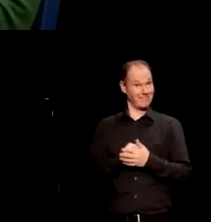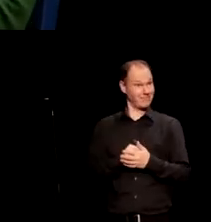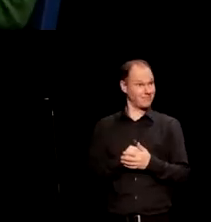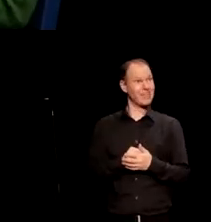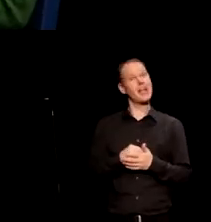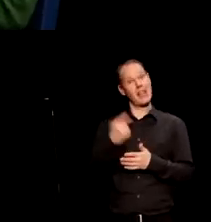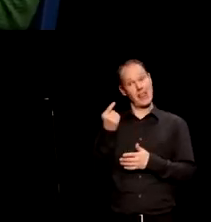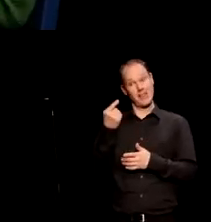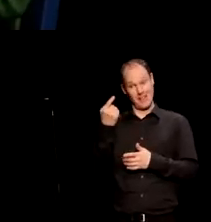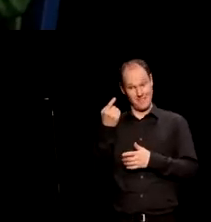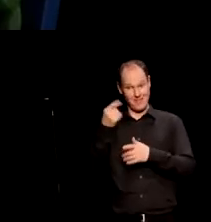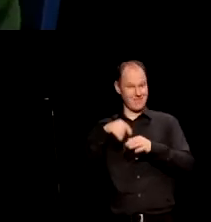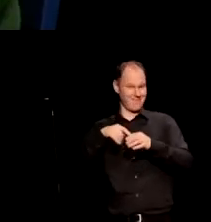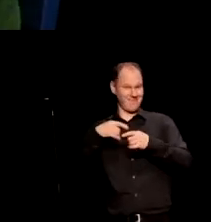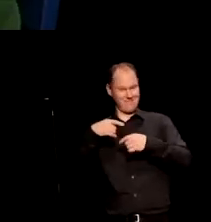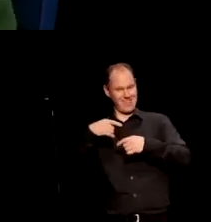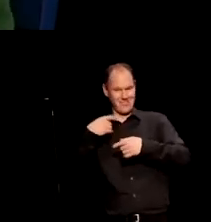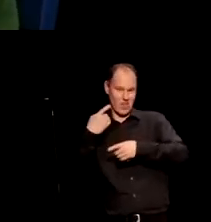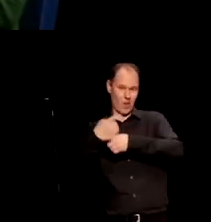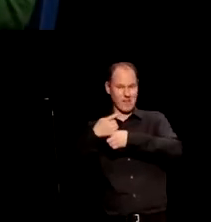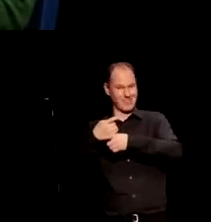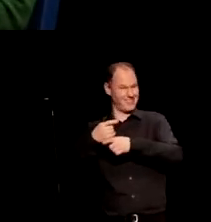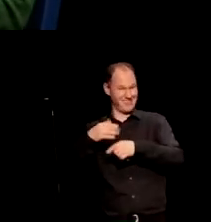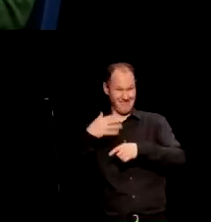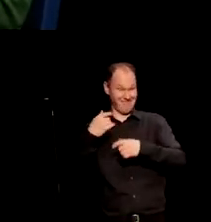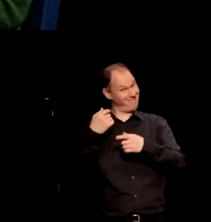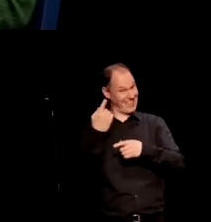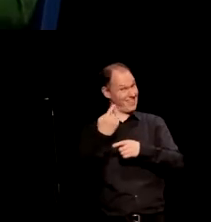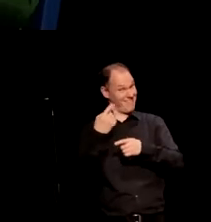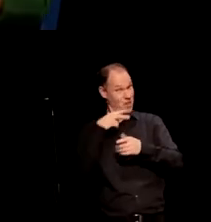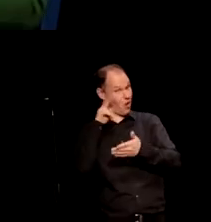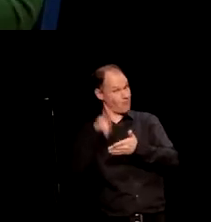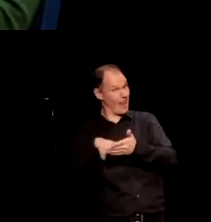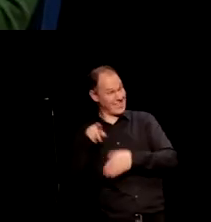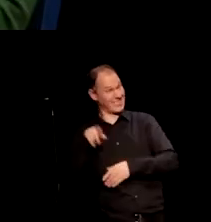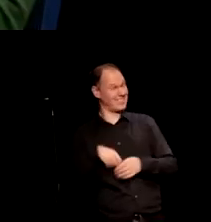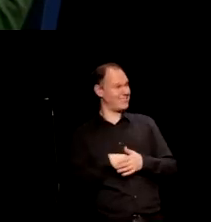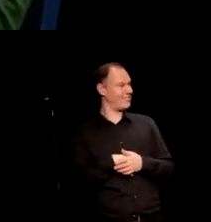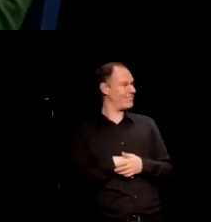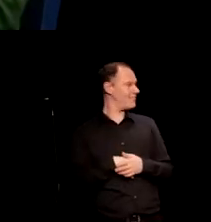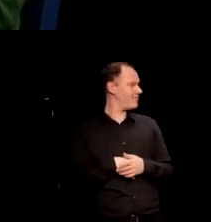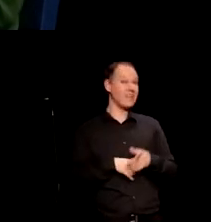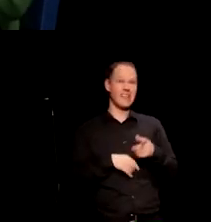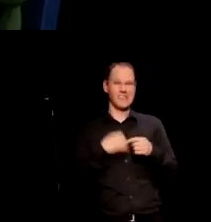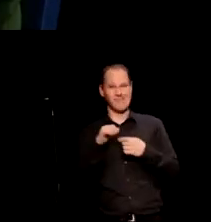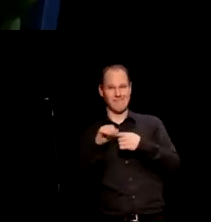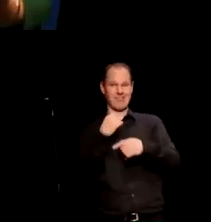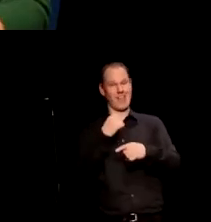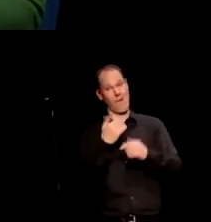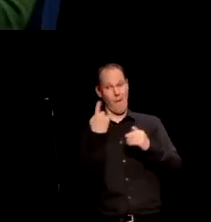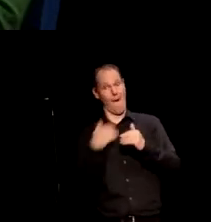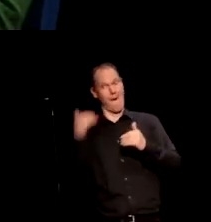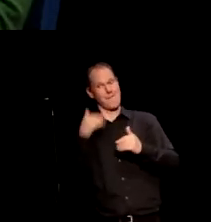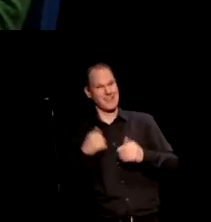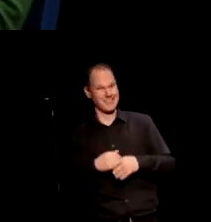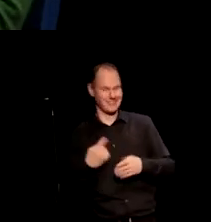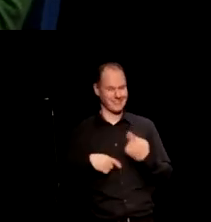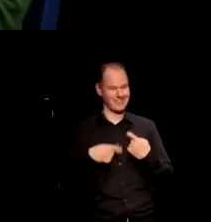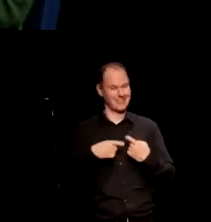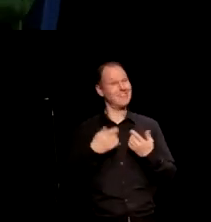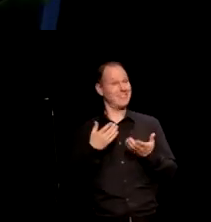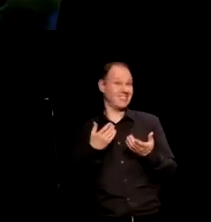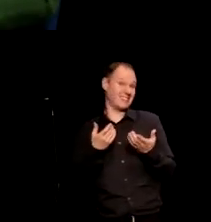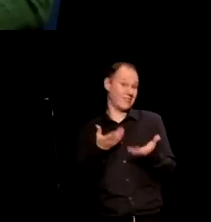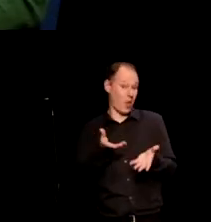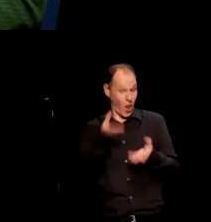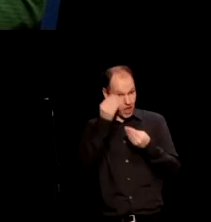not read it. Just because it's hard to find, as we've been discussing. So I thought, you know. But you've got one up on them. Exactly, opportunities to grow knowledge.